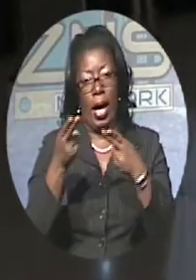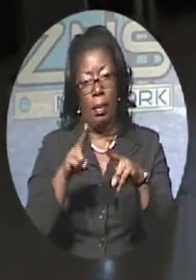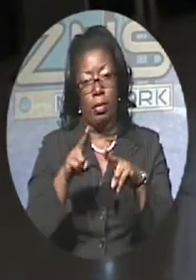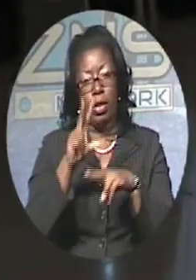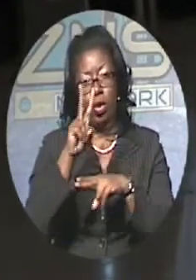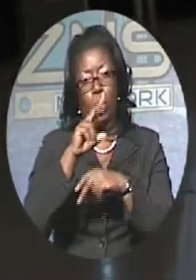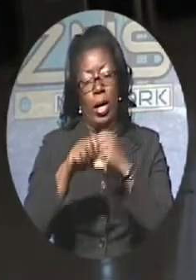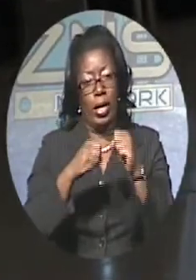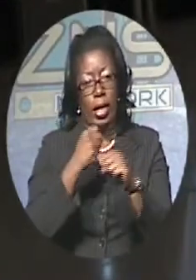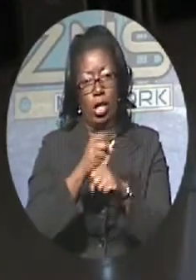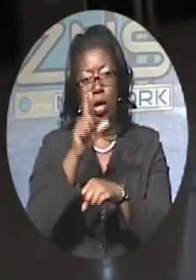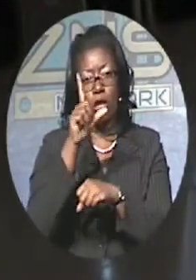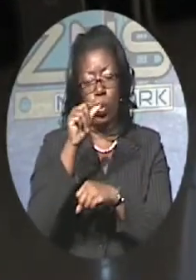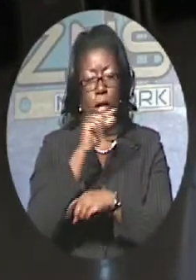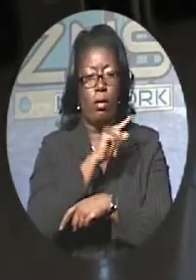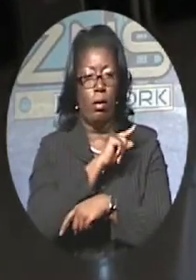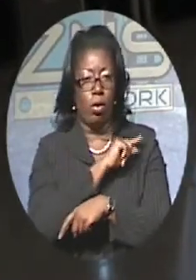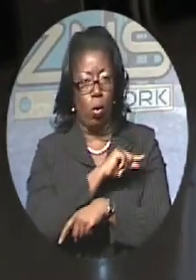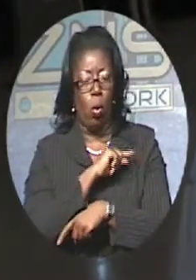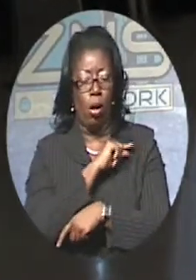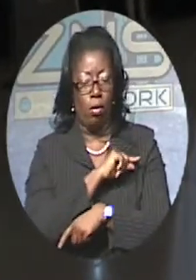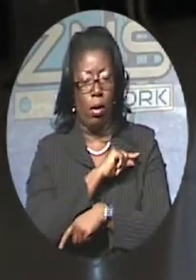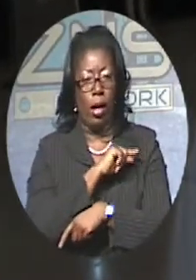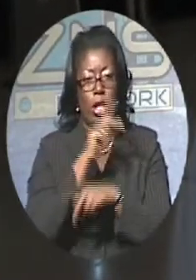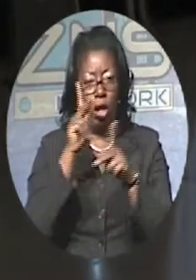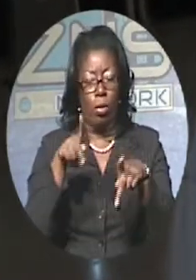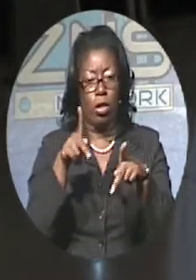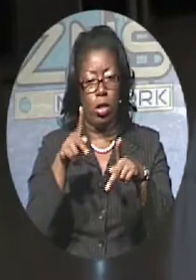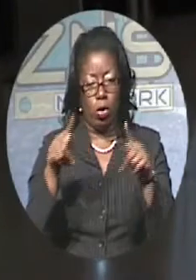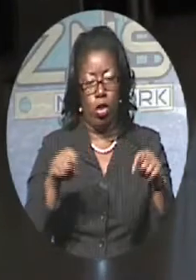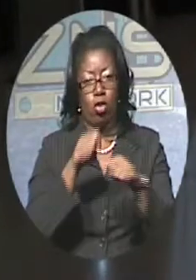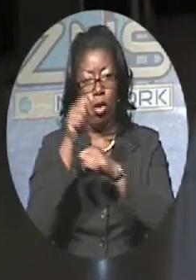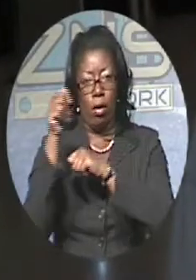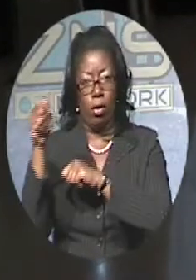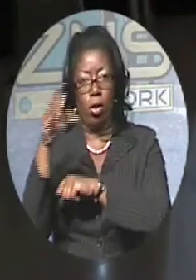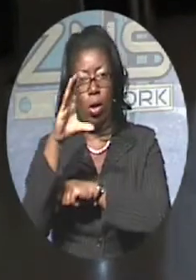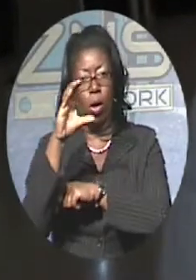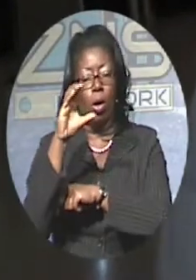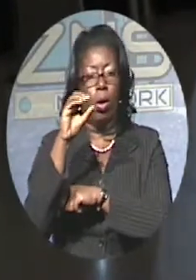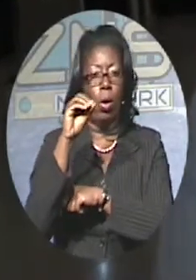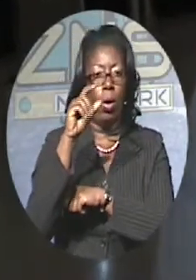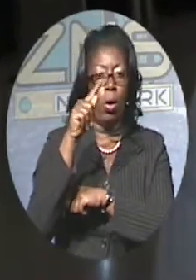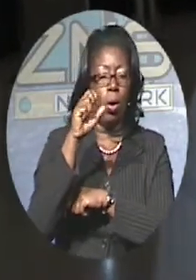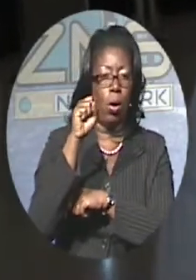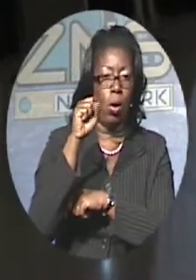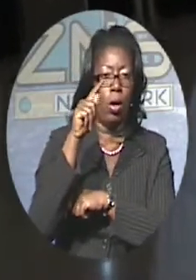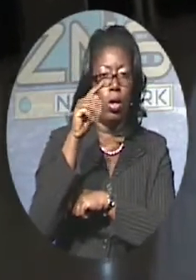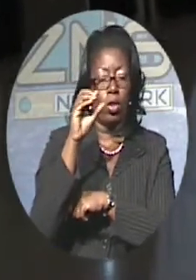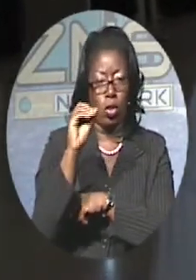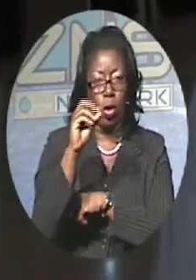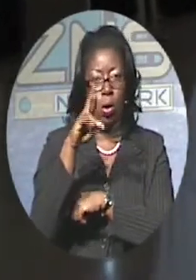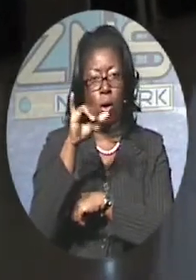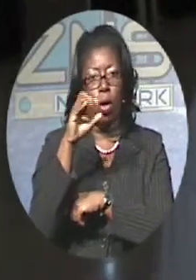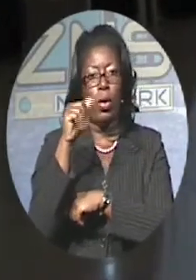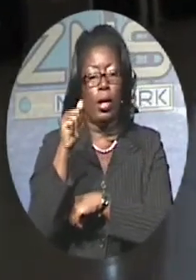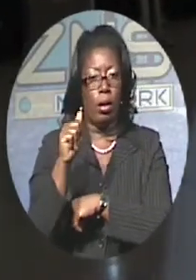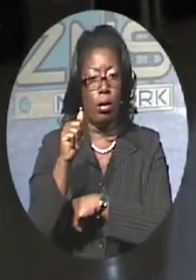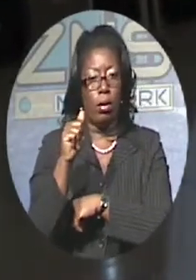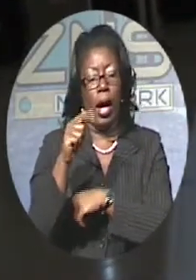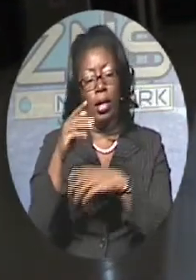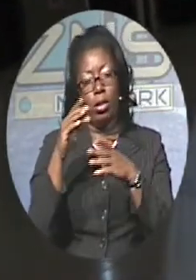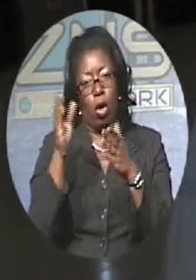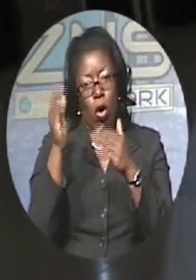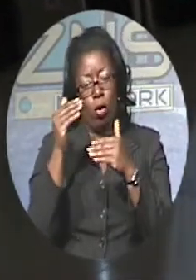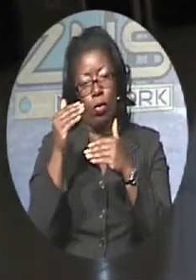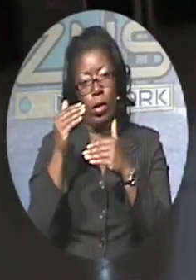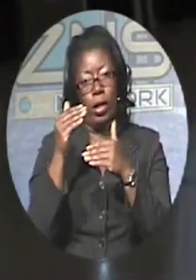about 20 plus qualifiers already. So we plan to travel to Costa Rica immediately after our nationals in June and hopefully go there and duplicate the